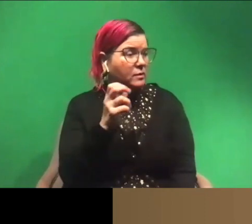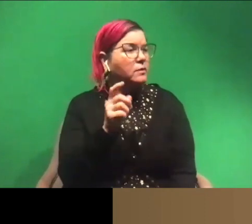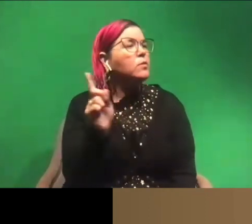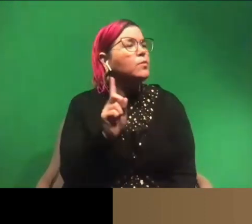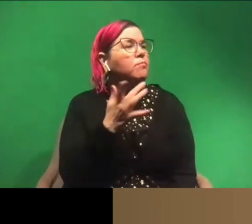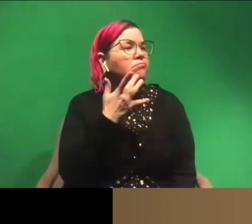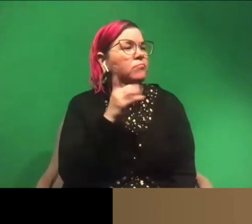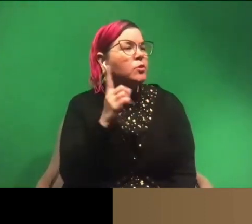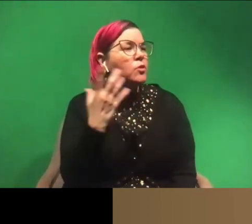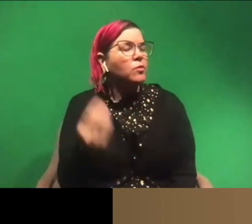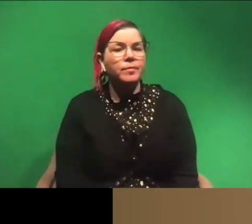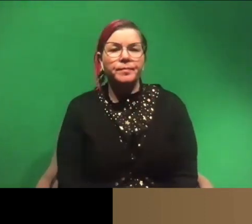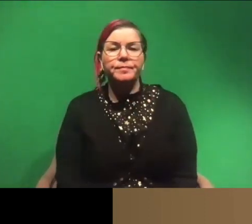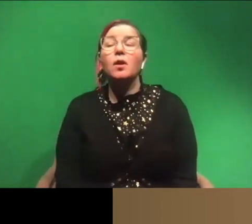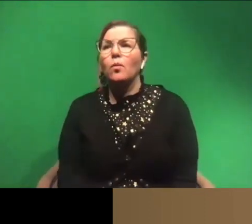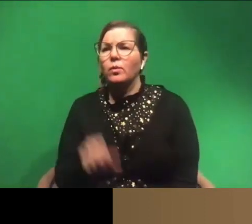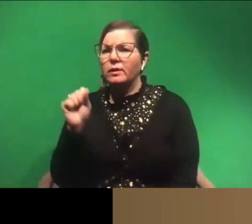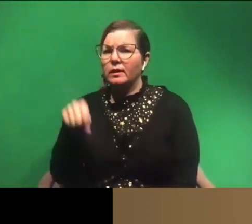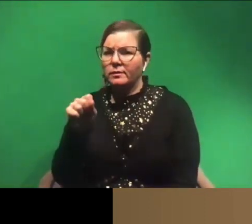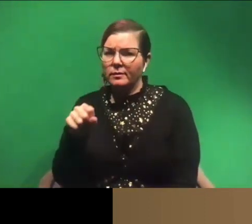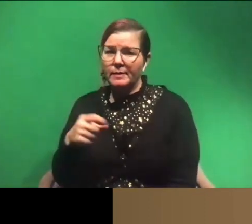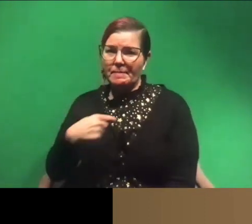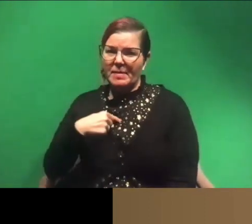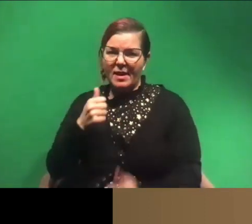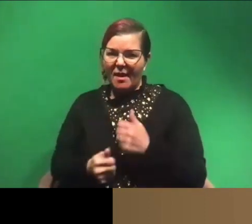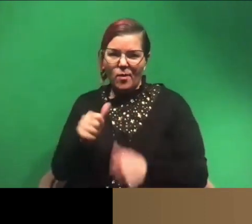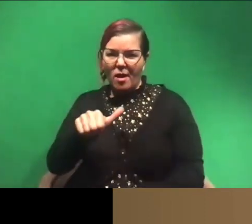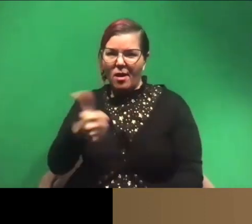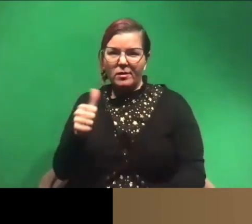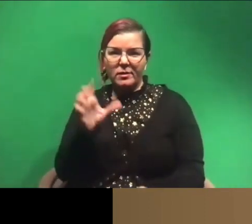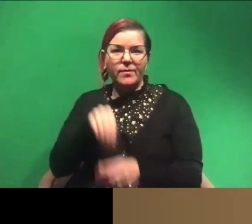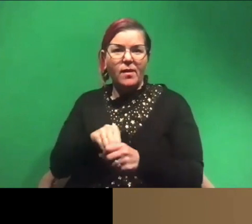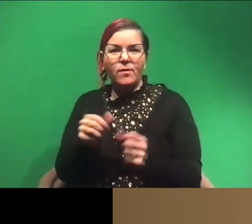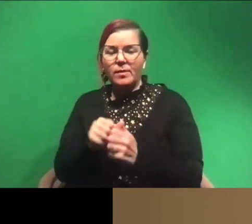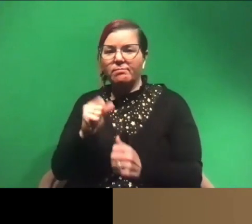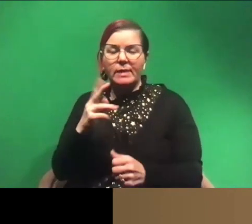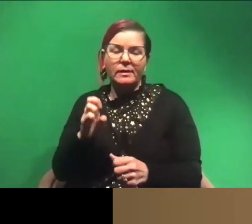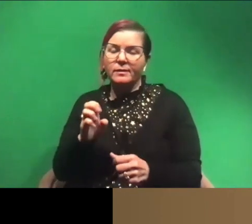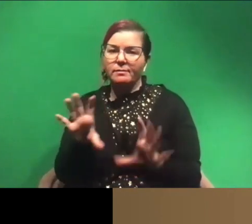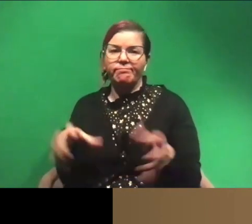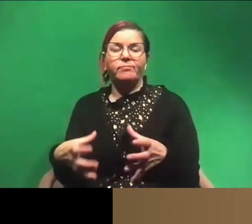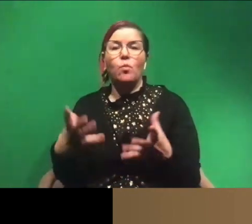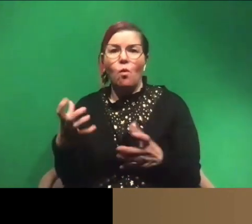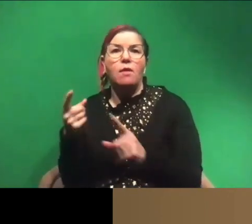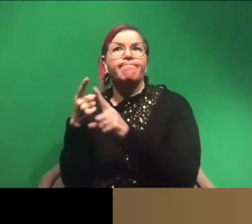go? Yes, I think me and everyone else in the space industry wants to go to space. And